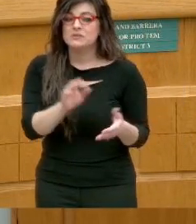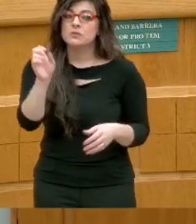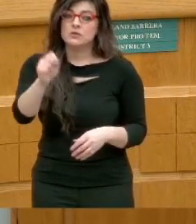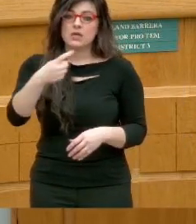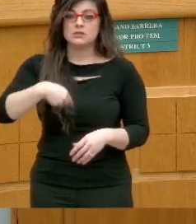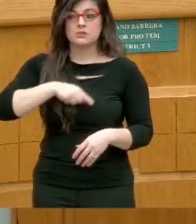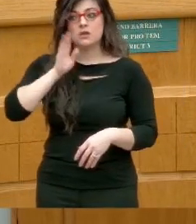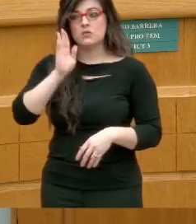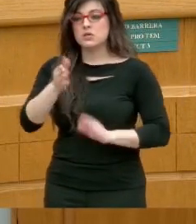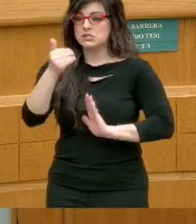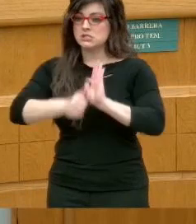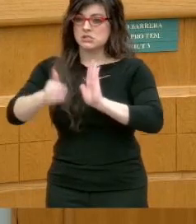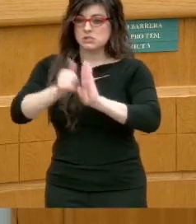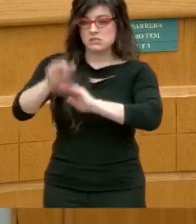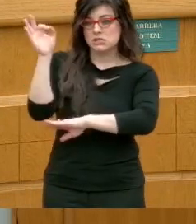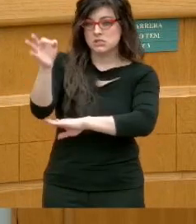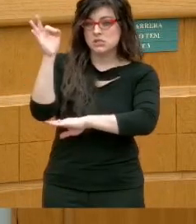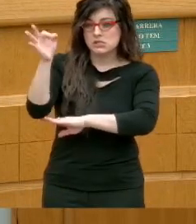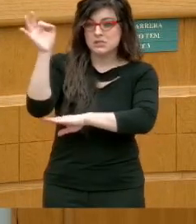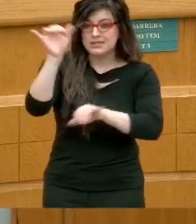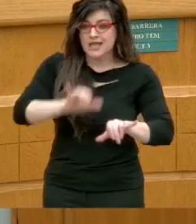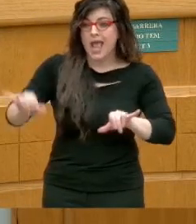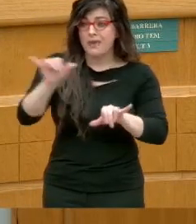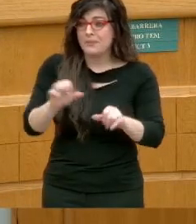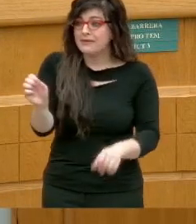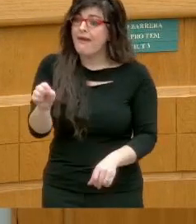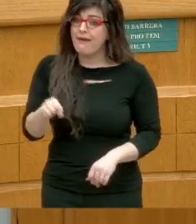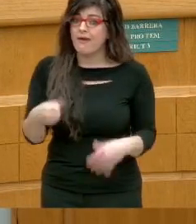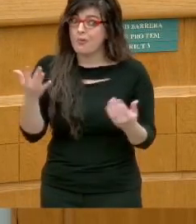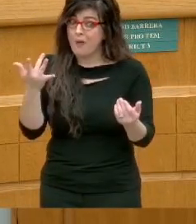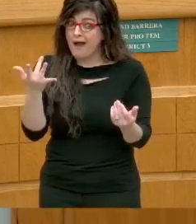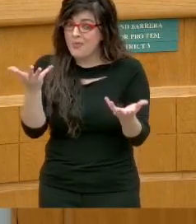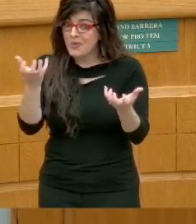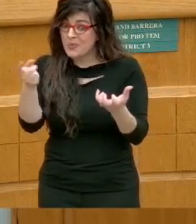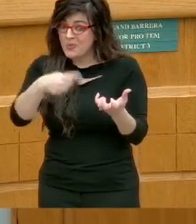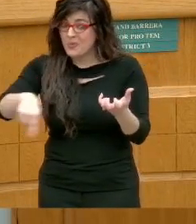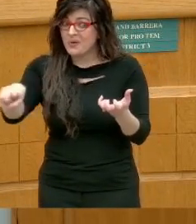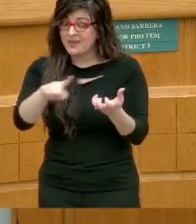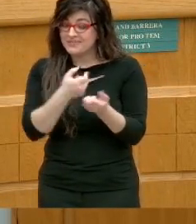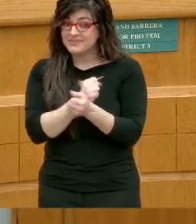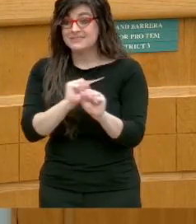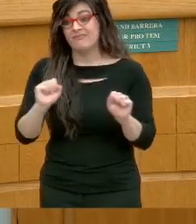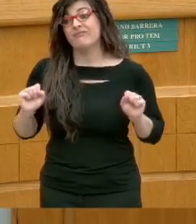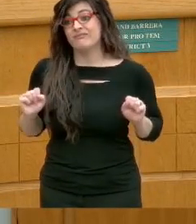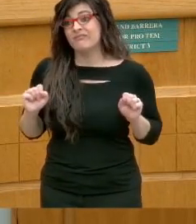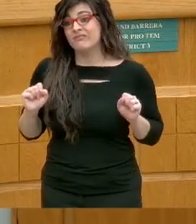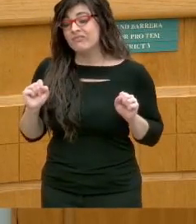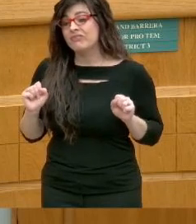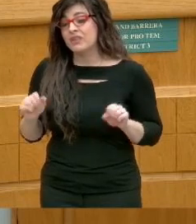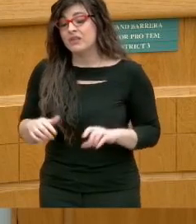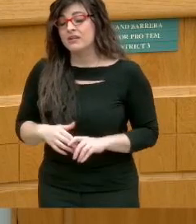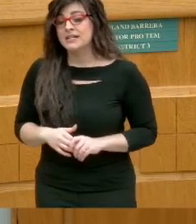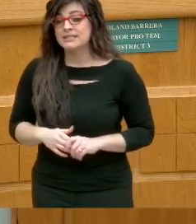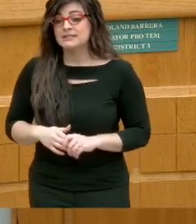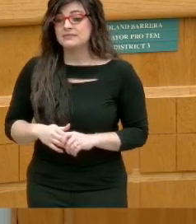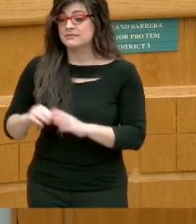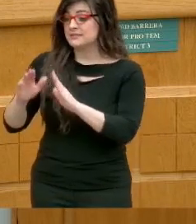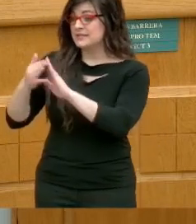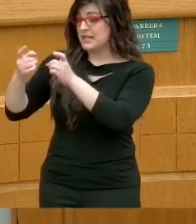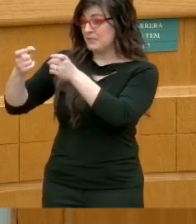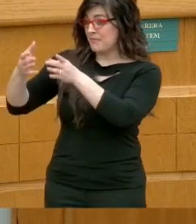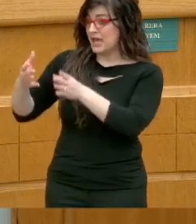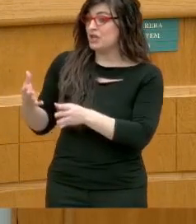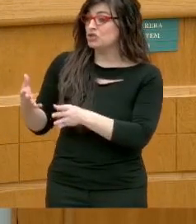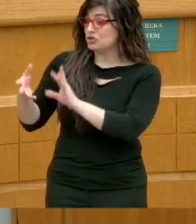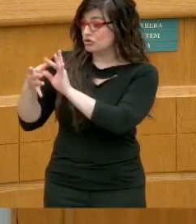repetition, but the bottom line is we're wanting to keep people safe. And you've heard the city manager referred to